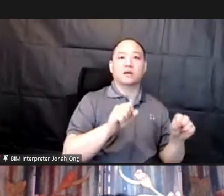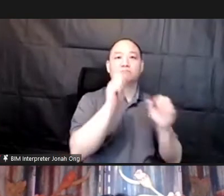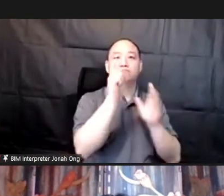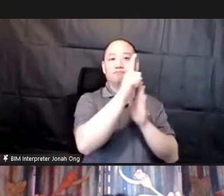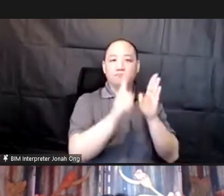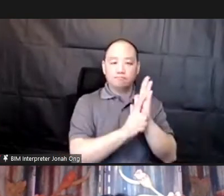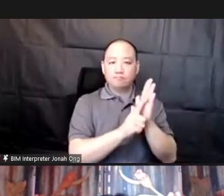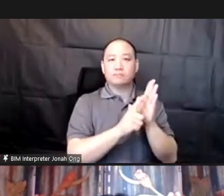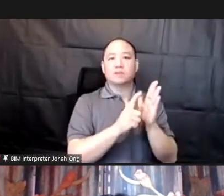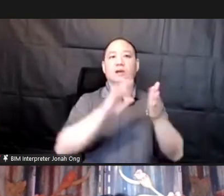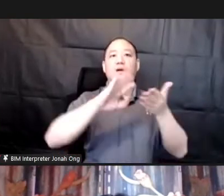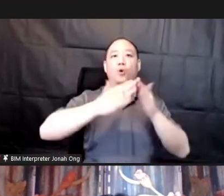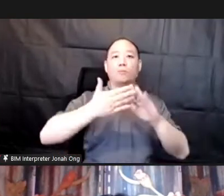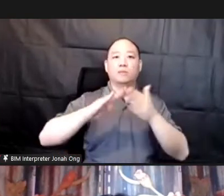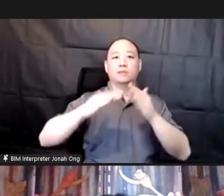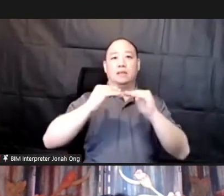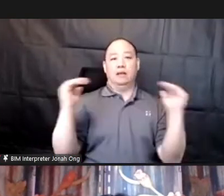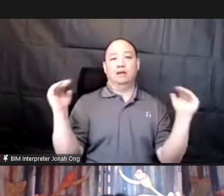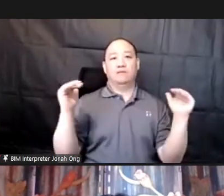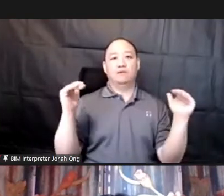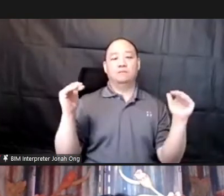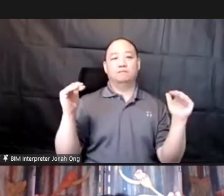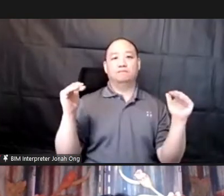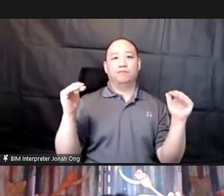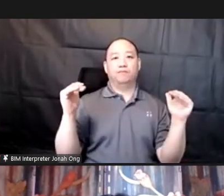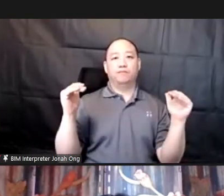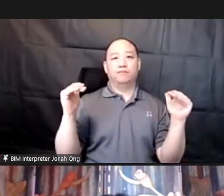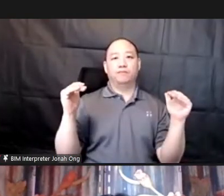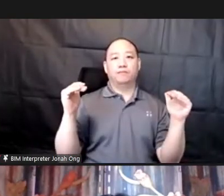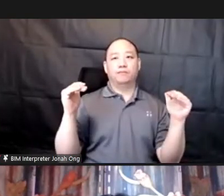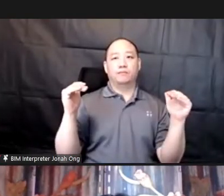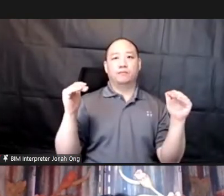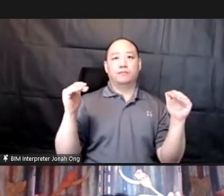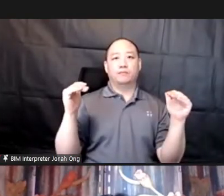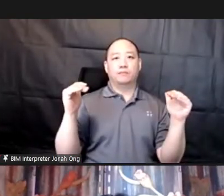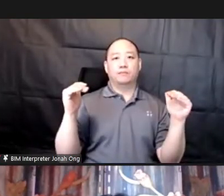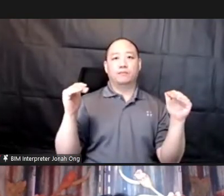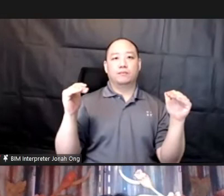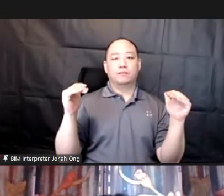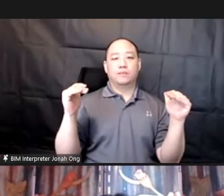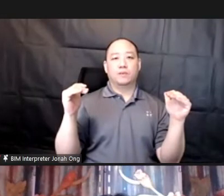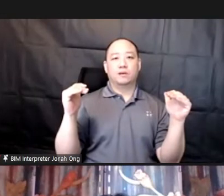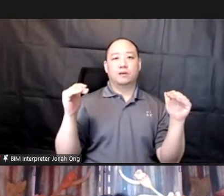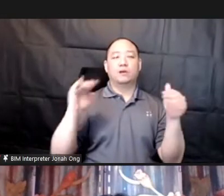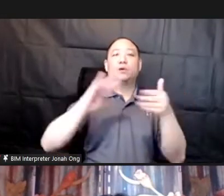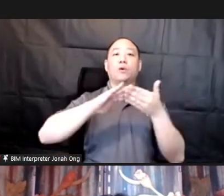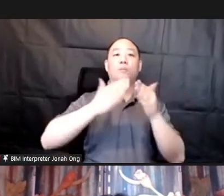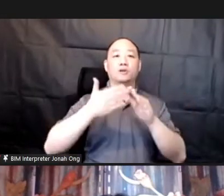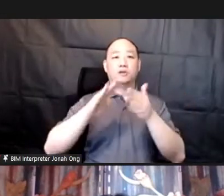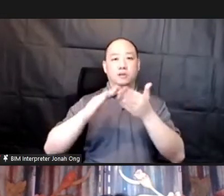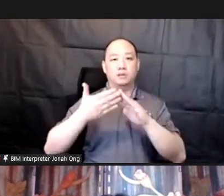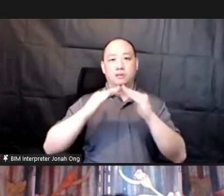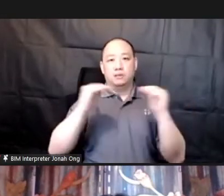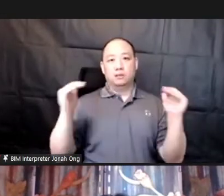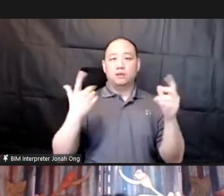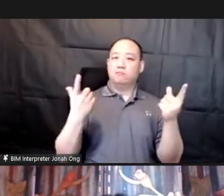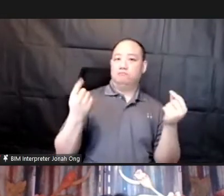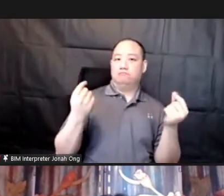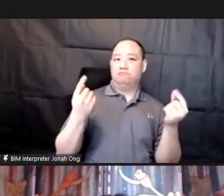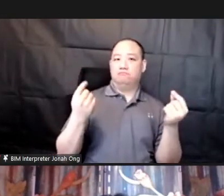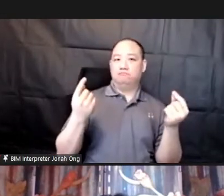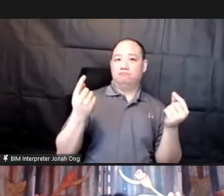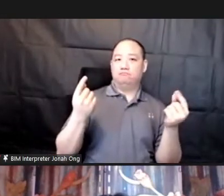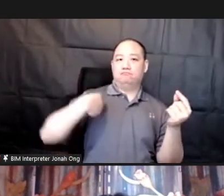at a community level to make, at a community level, as a community, what should we do to make